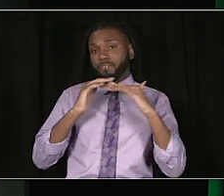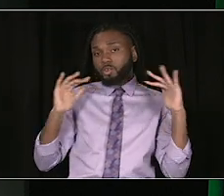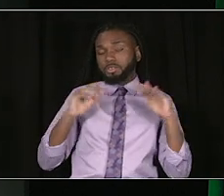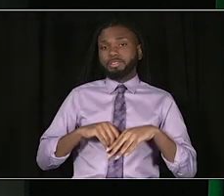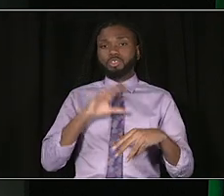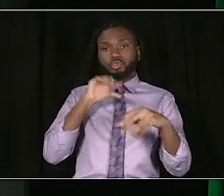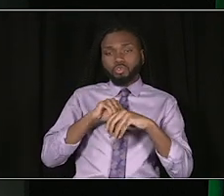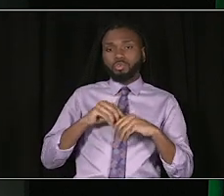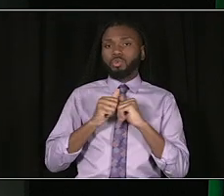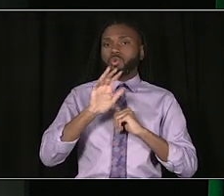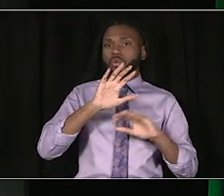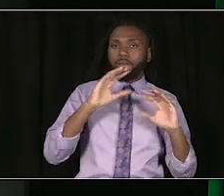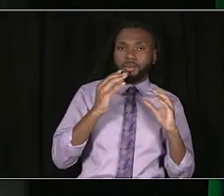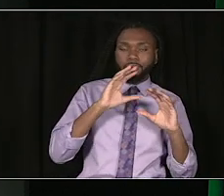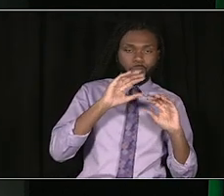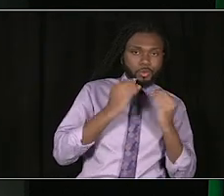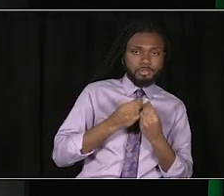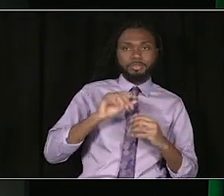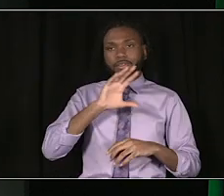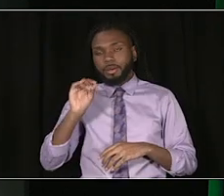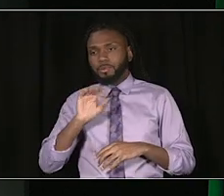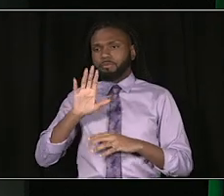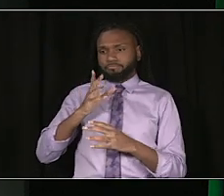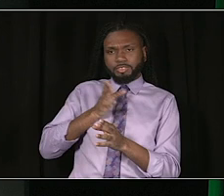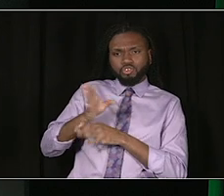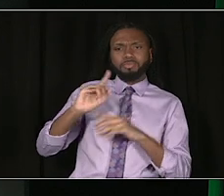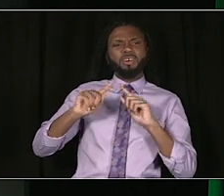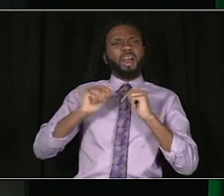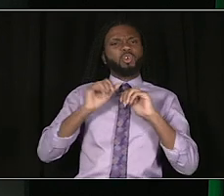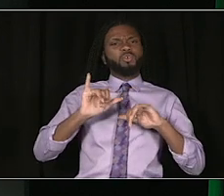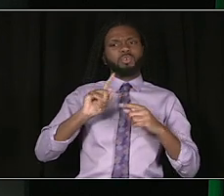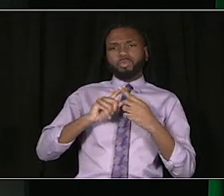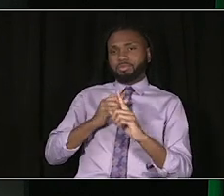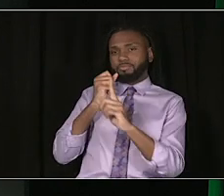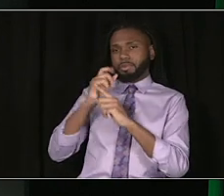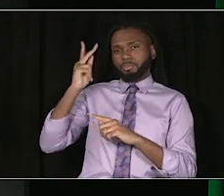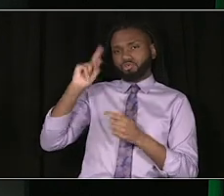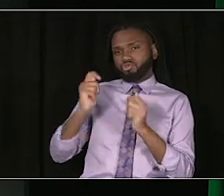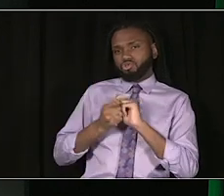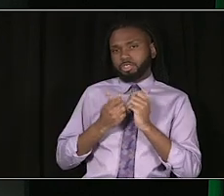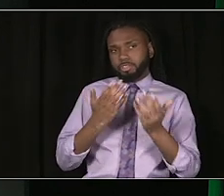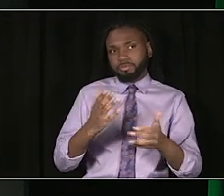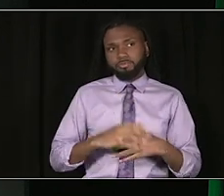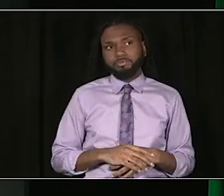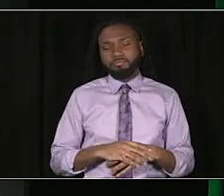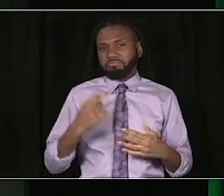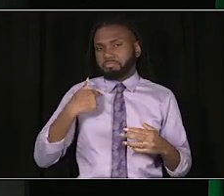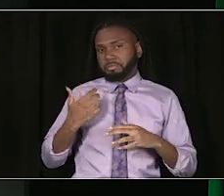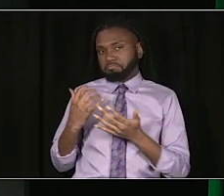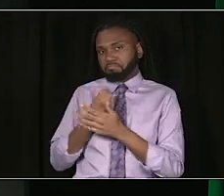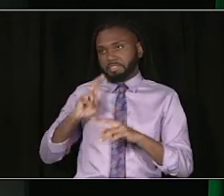your companies, organizations, and industry, and how do you do it to affect political change and industry change? I'm actually going to go grab a seat over